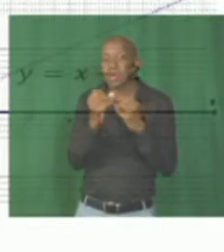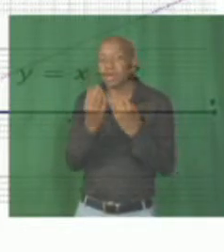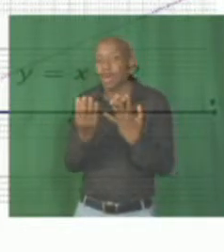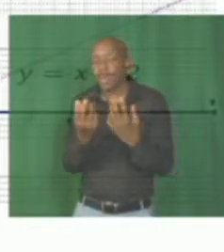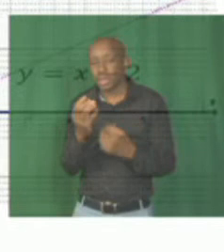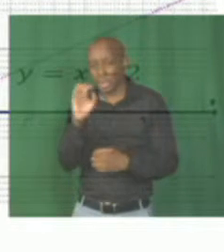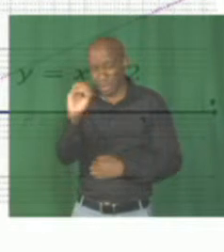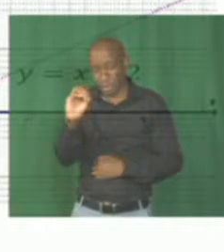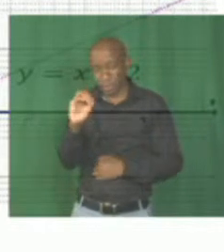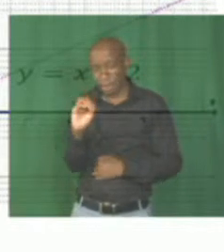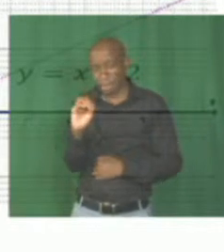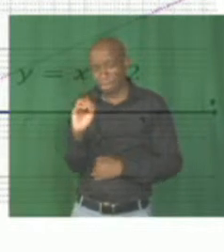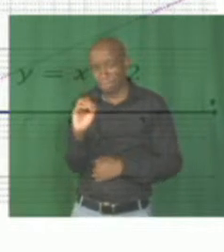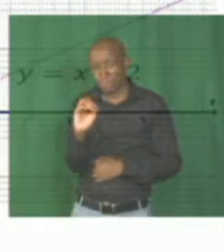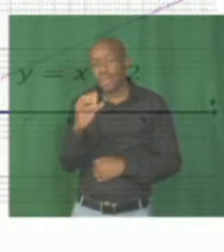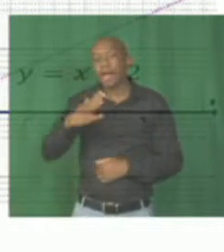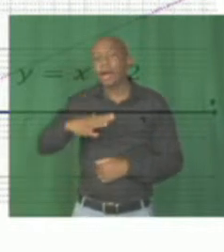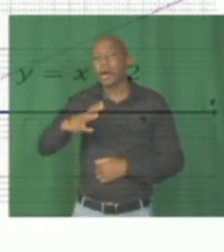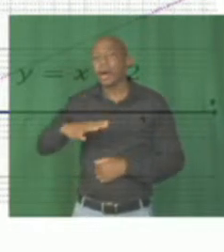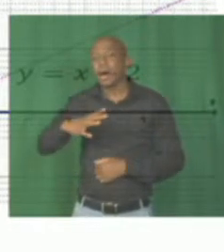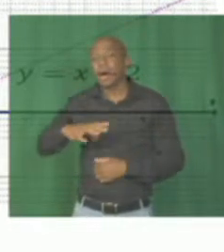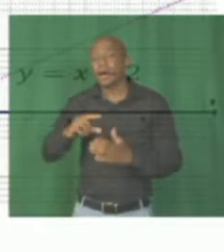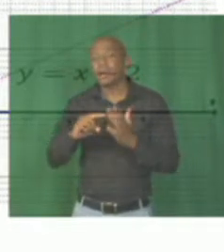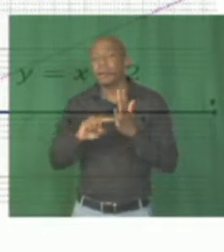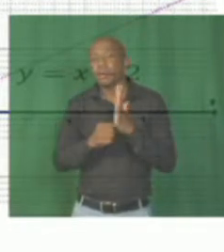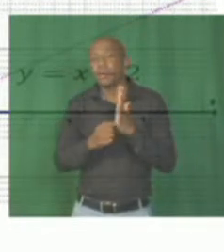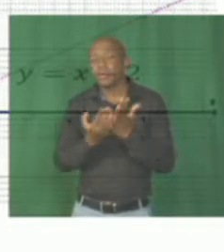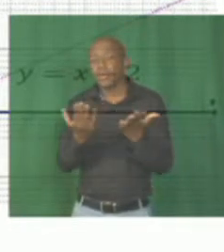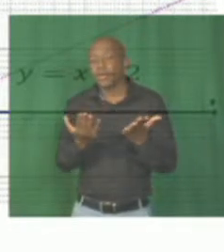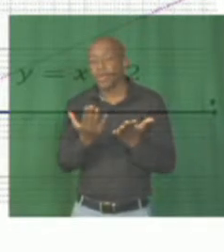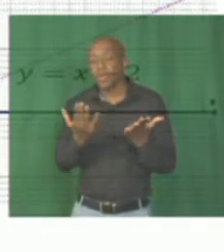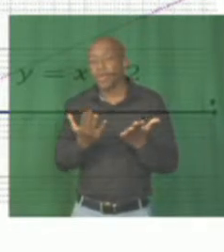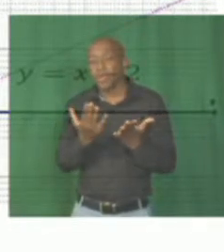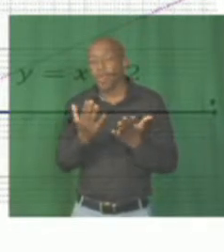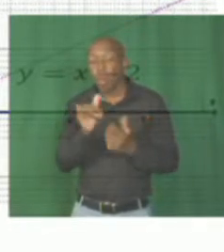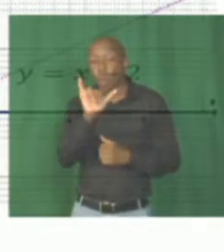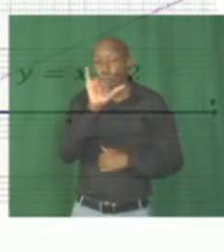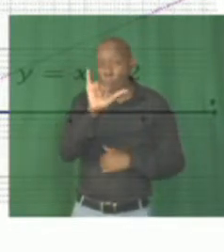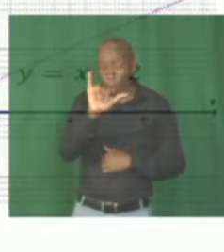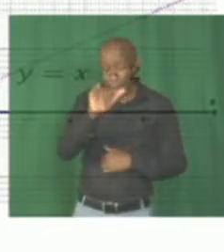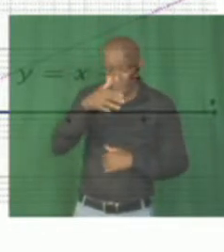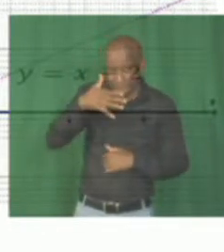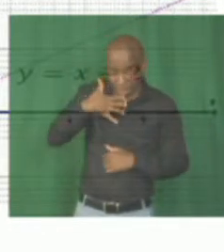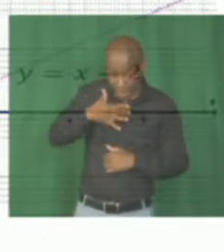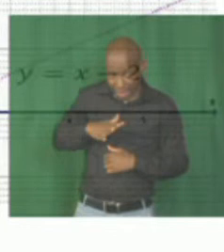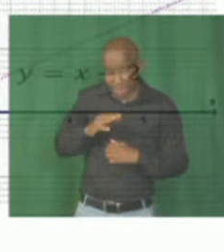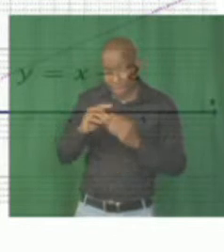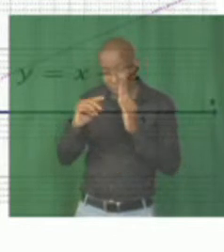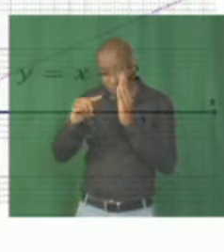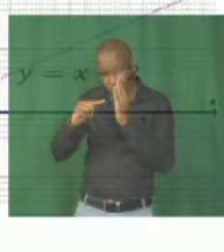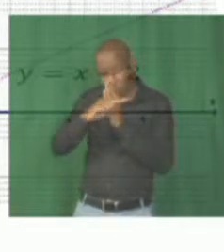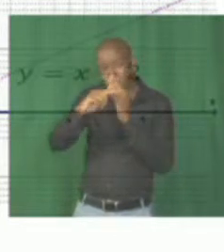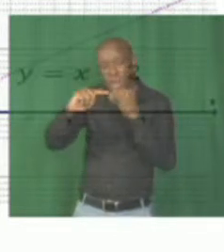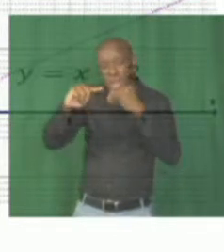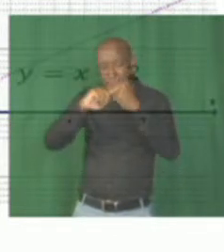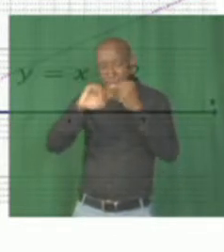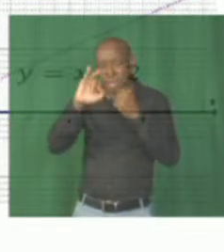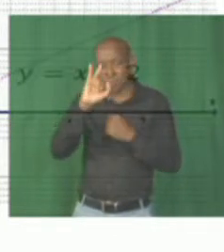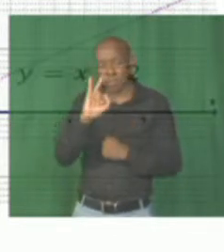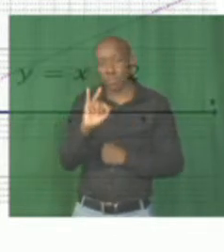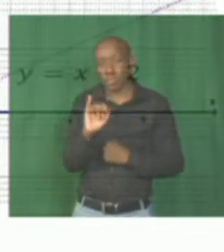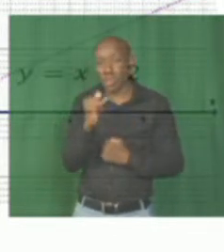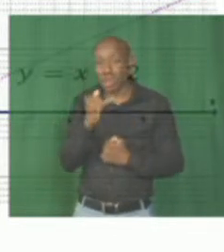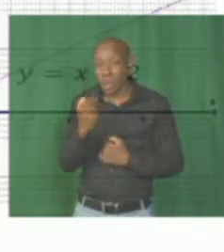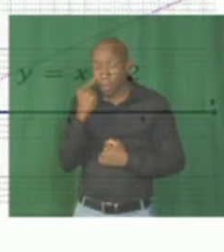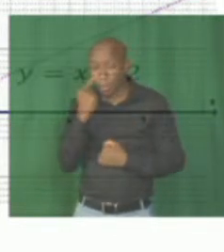other point, because we know it must cut the y-axis at negative 2, as I'm showing there, it means the next point there, because